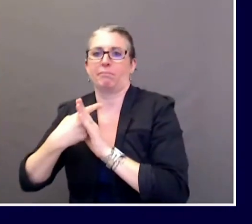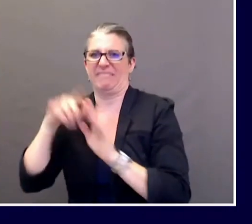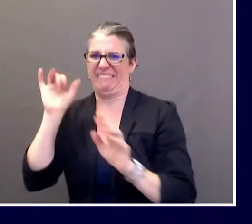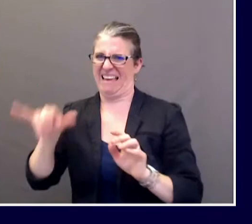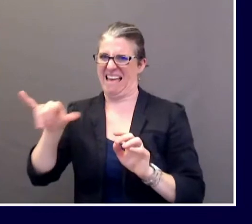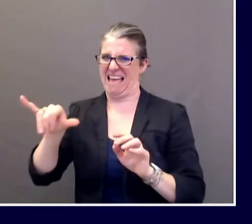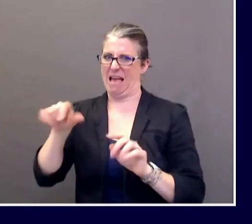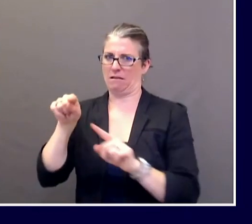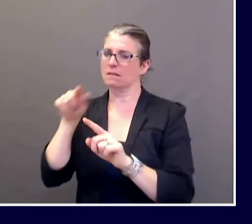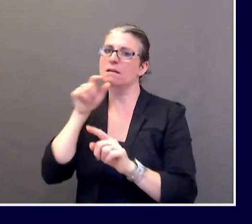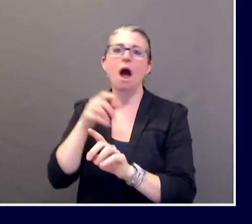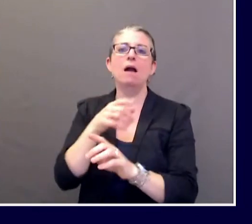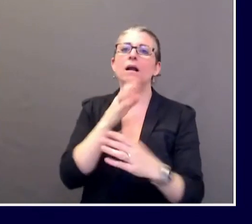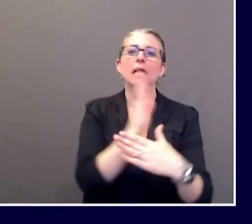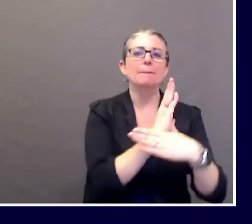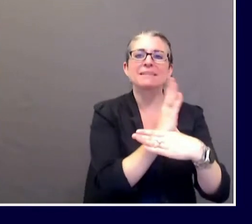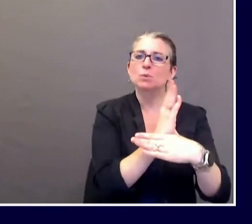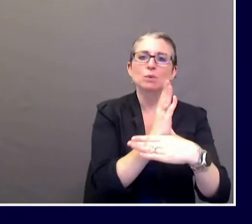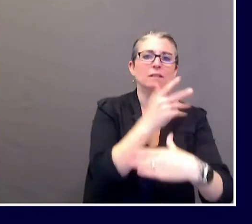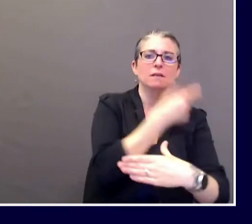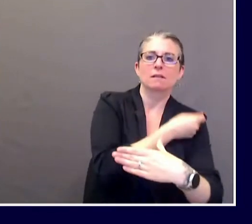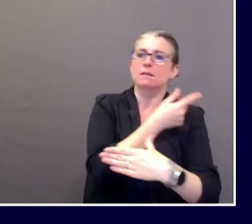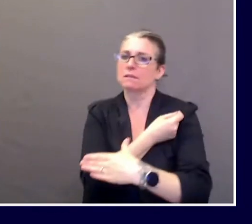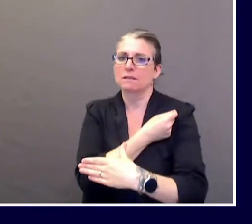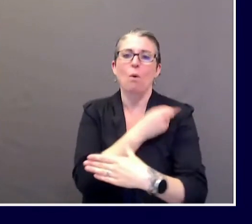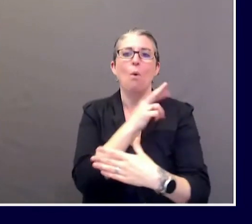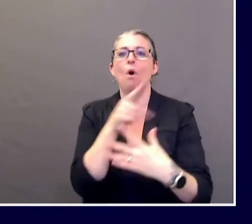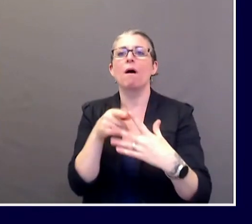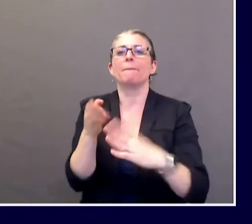around, what that means is that about